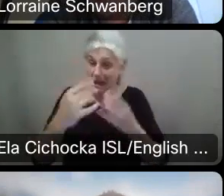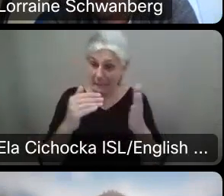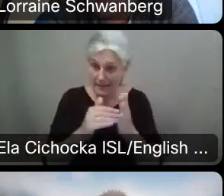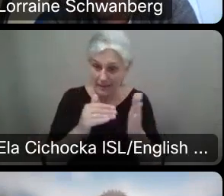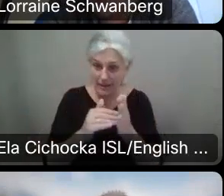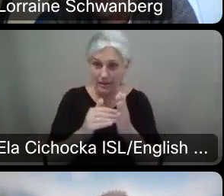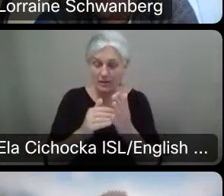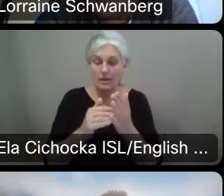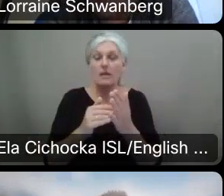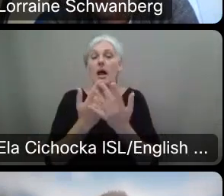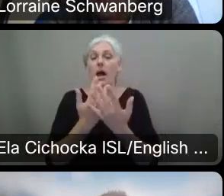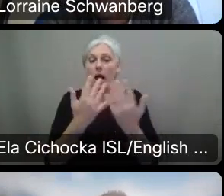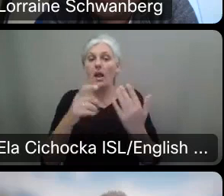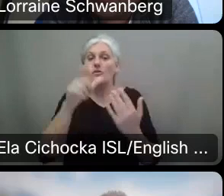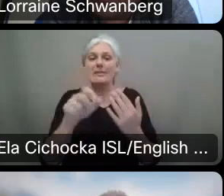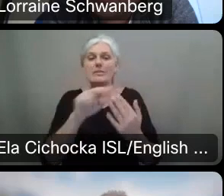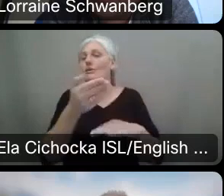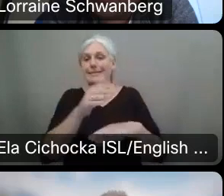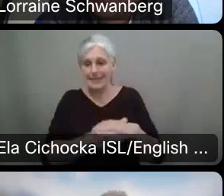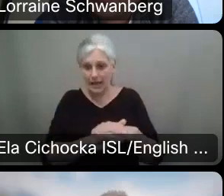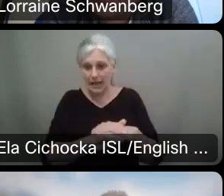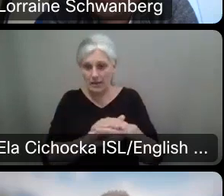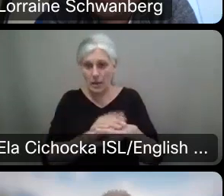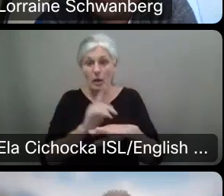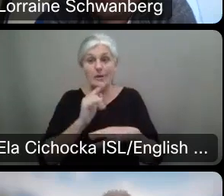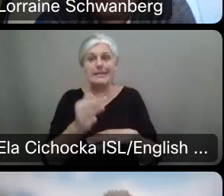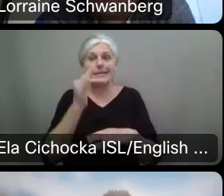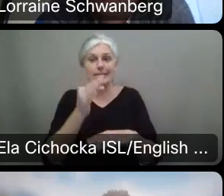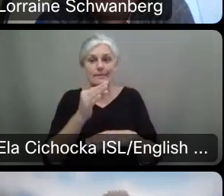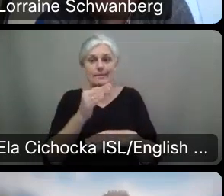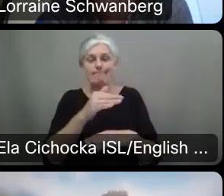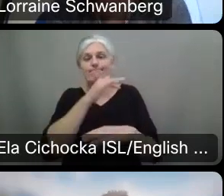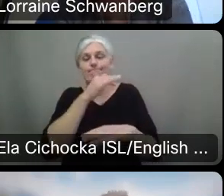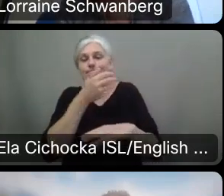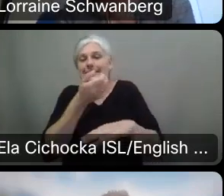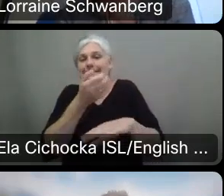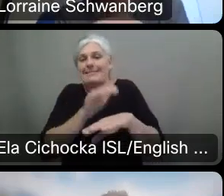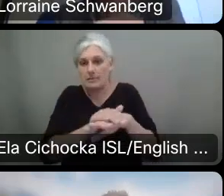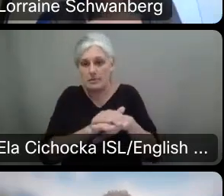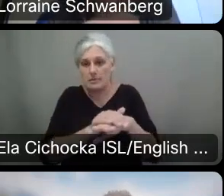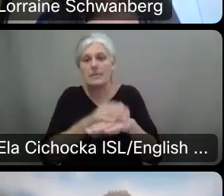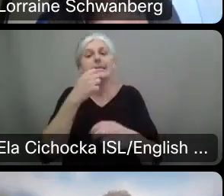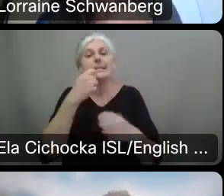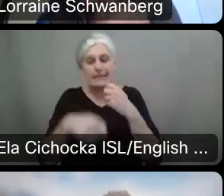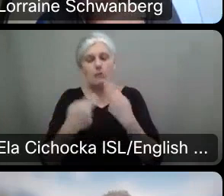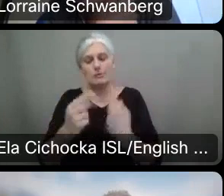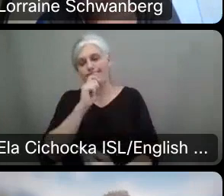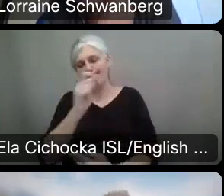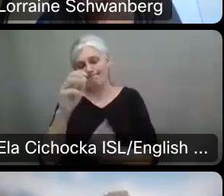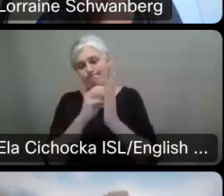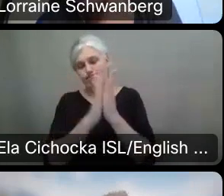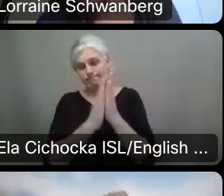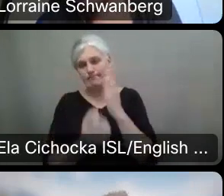in many cases, patients don't die, but clearly if they do die in the context of this act, these are notifiable events.